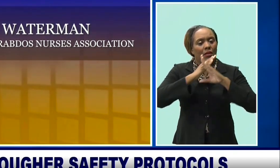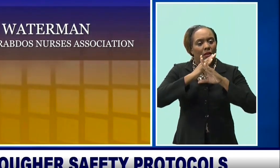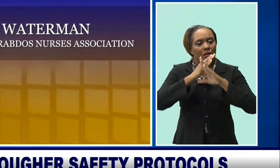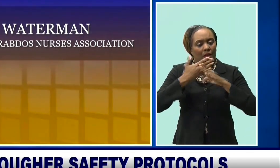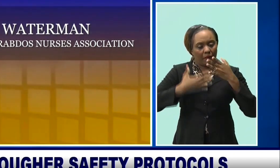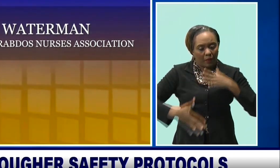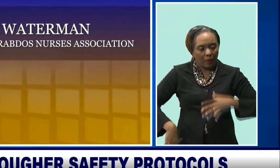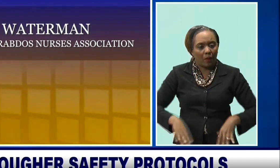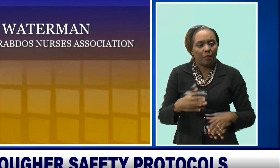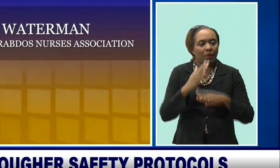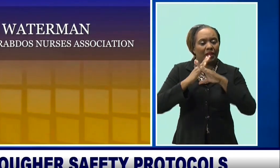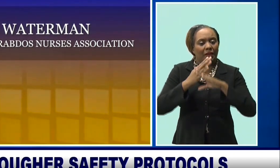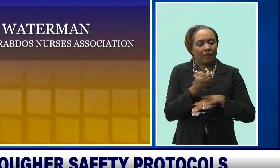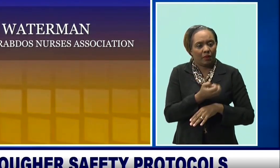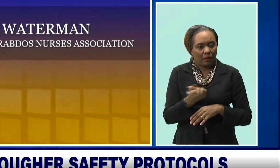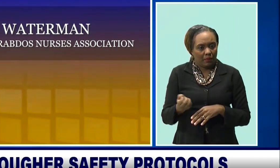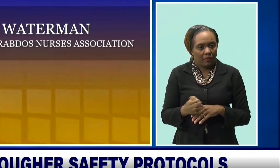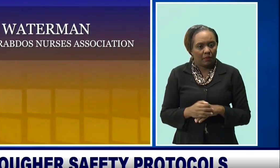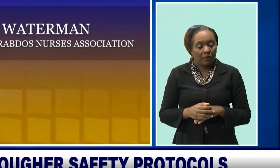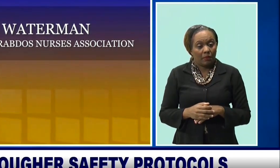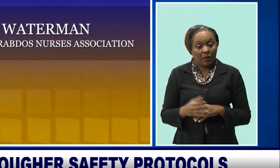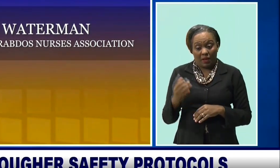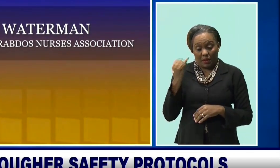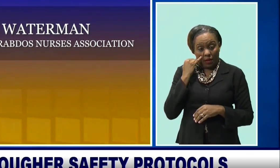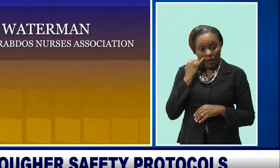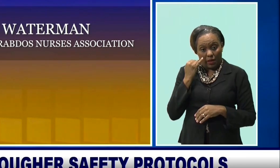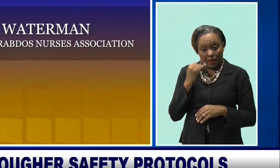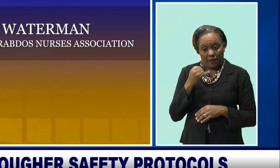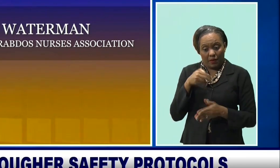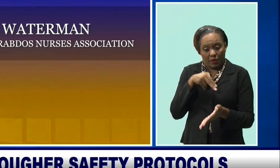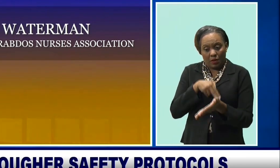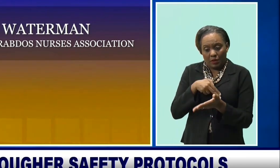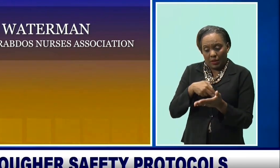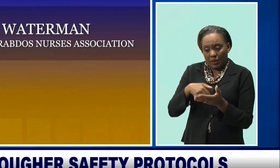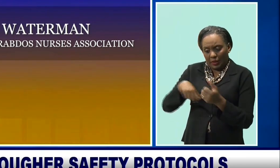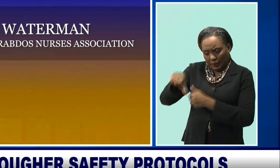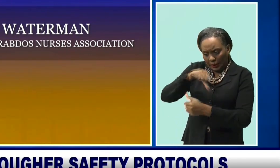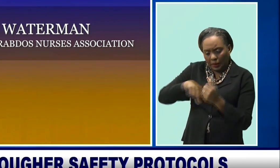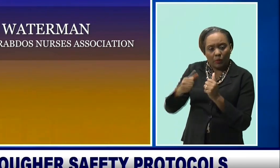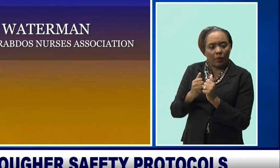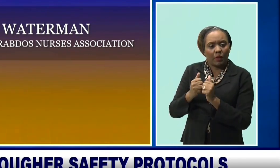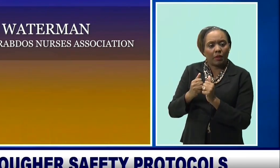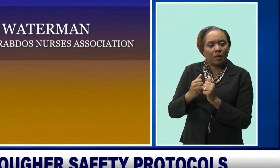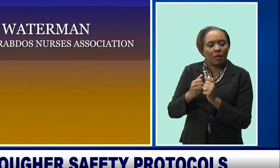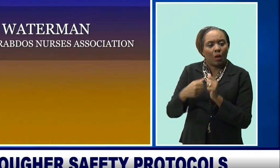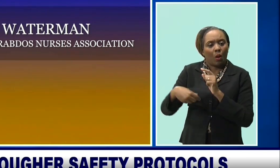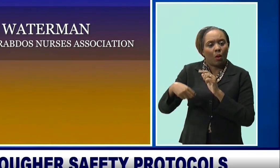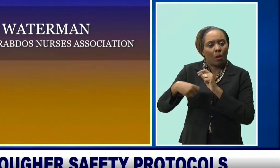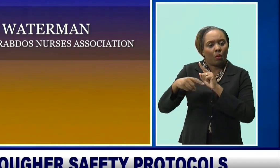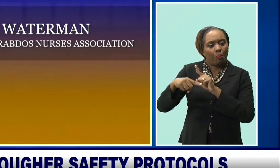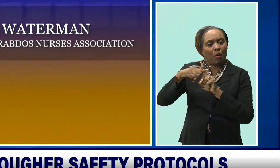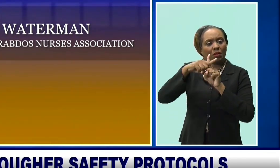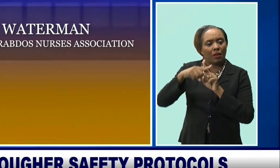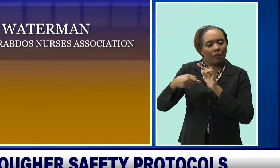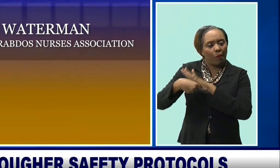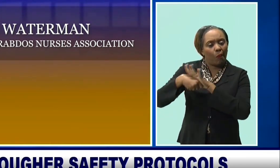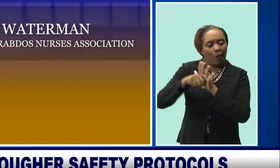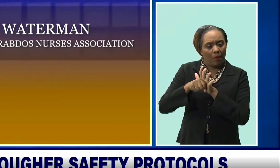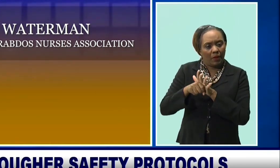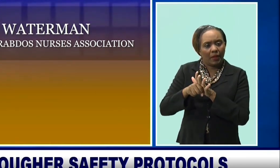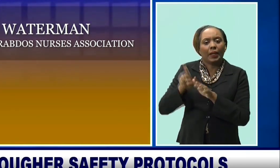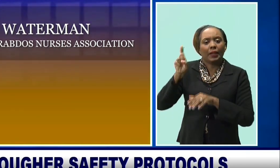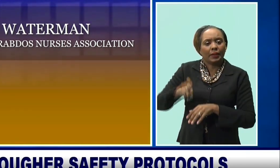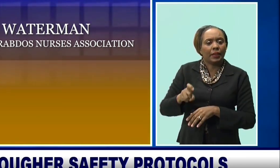found to have been exposed to positive patients revealed after the fact. This is actually in light of the fact